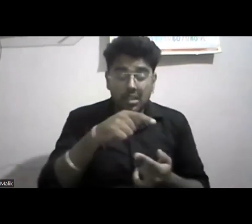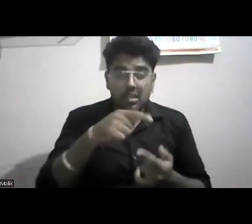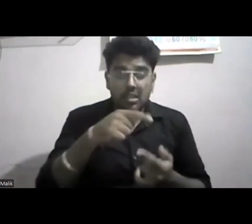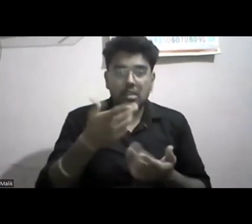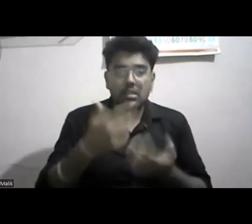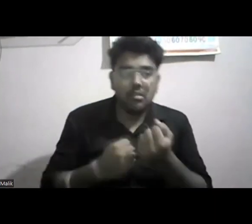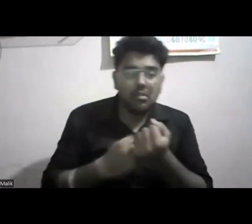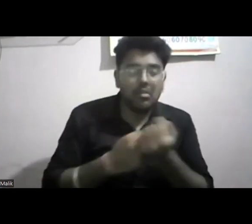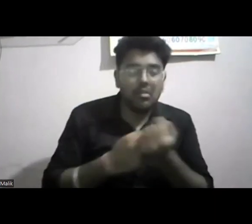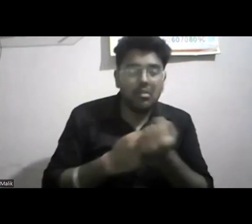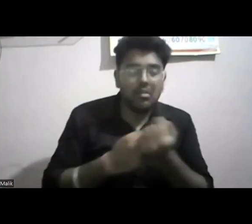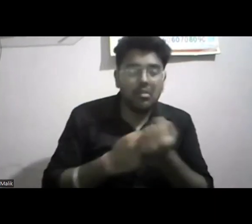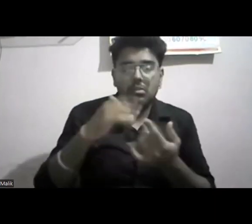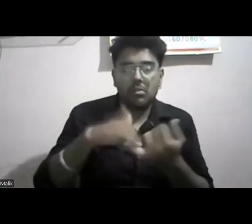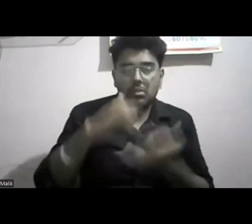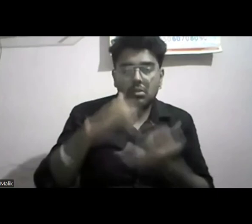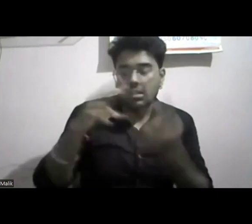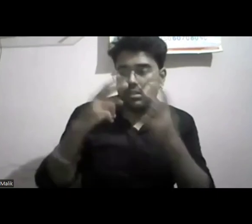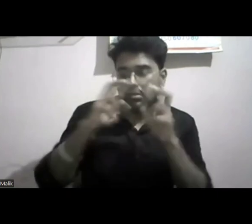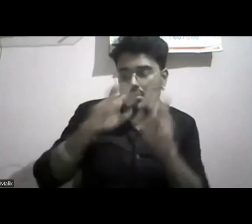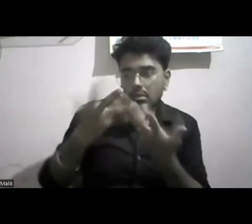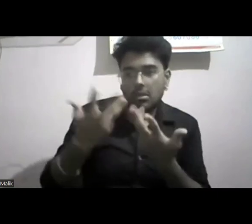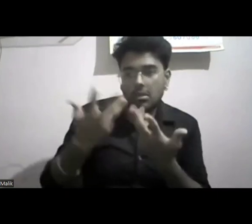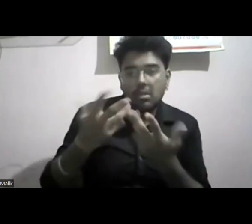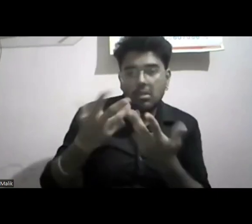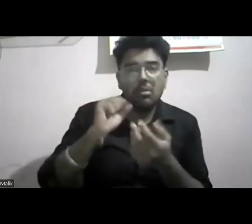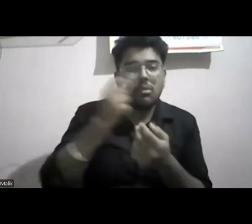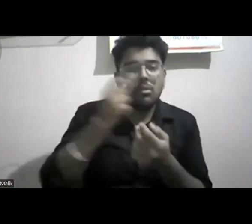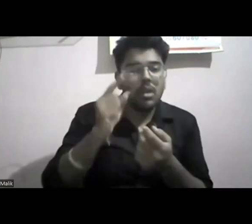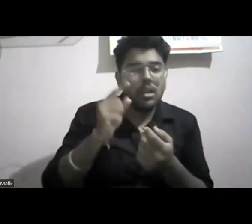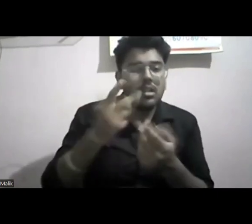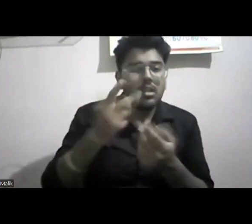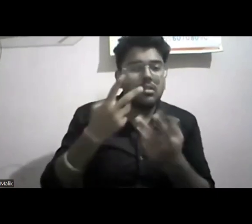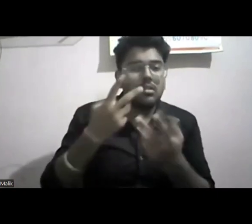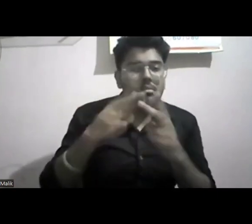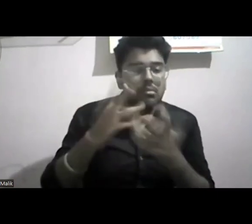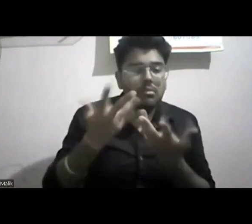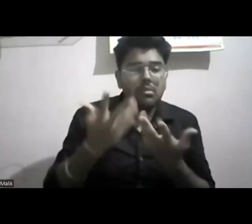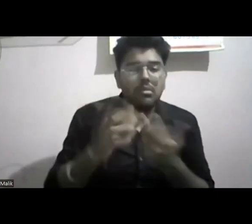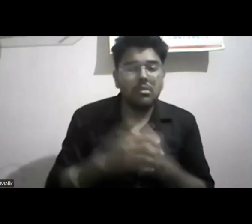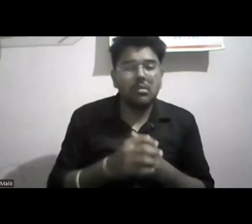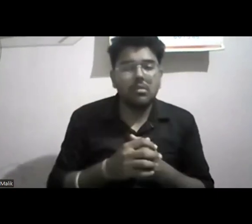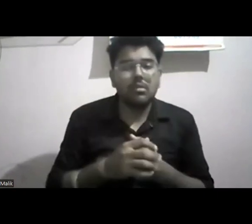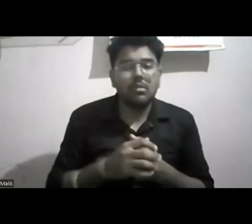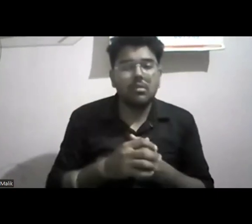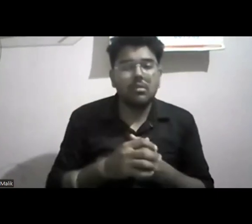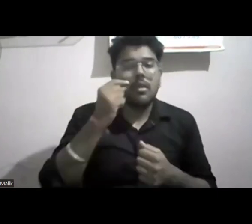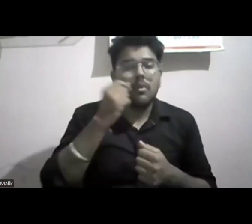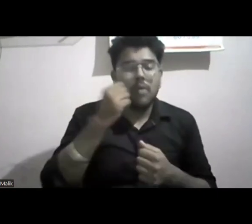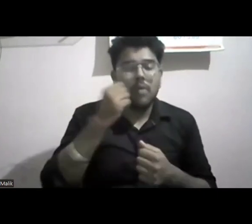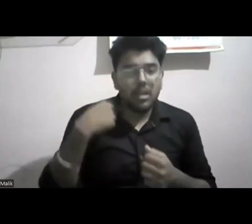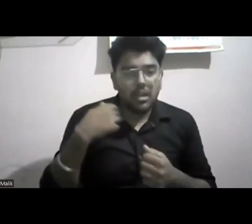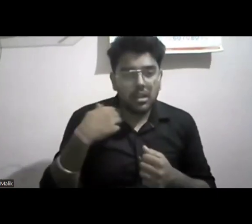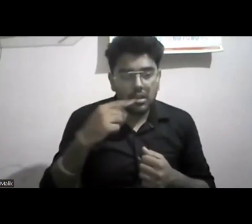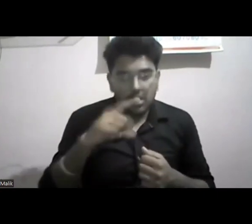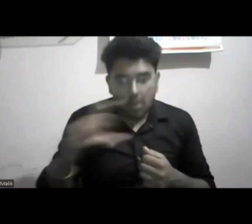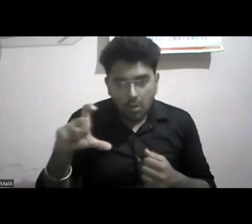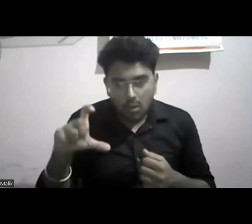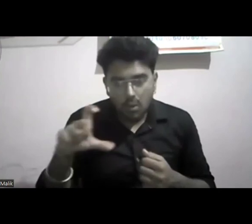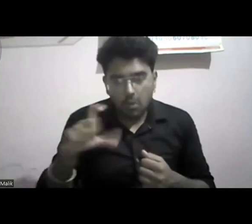it, how he became a father, and his father-in-law was treating very badly with